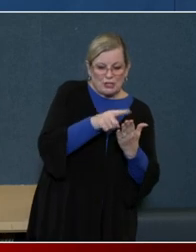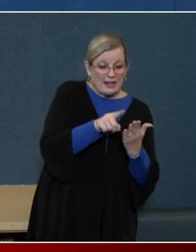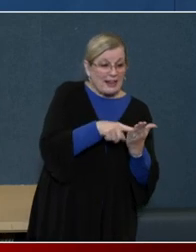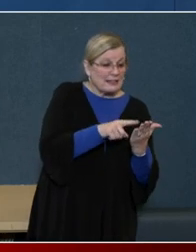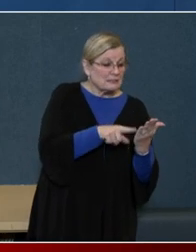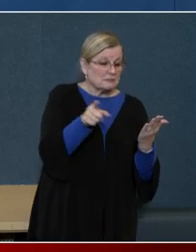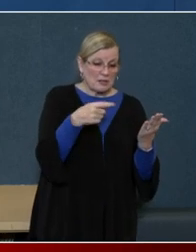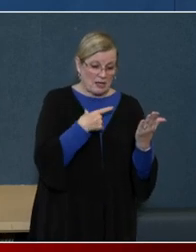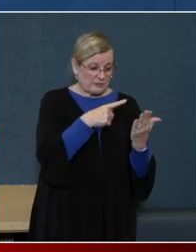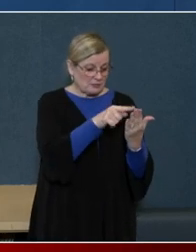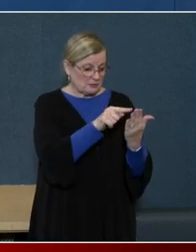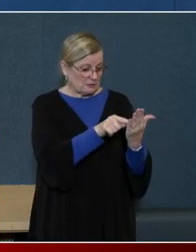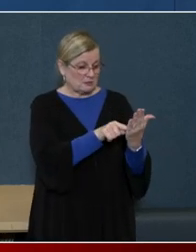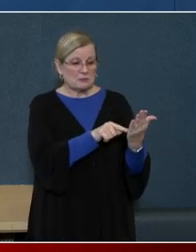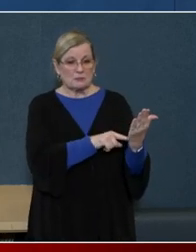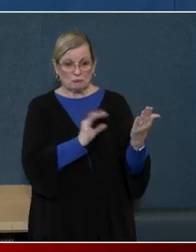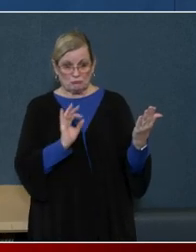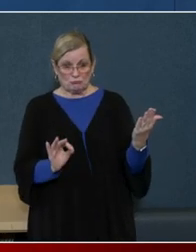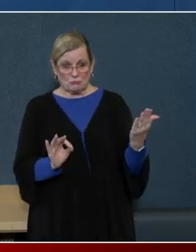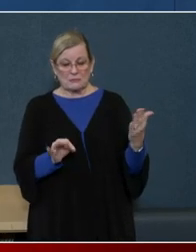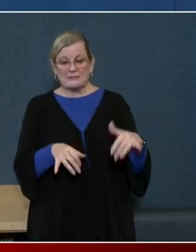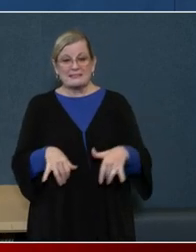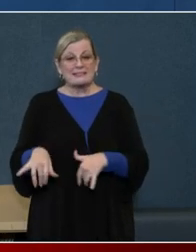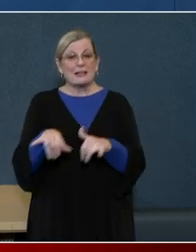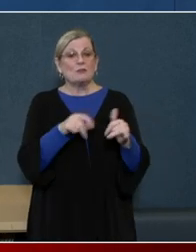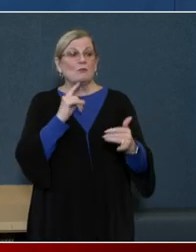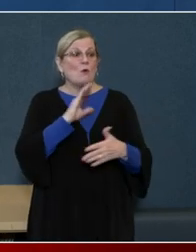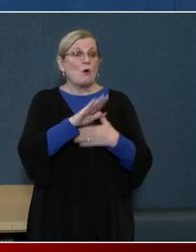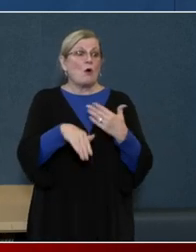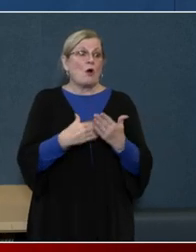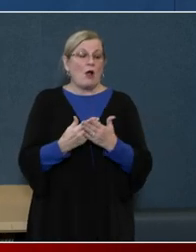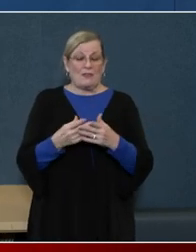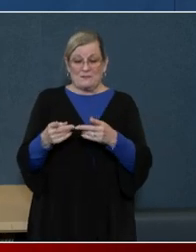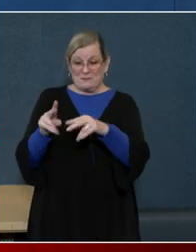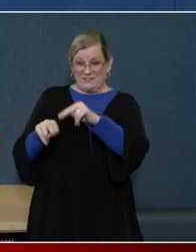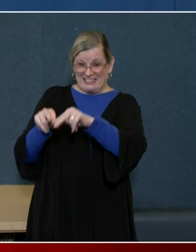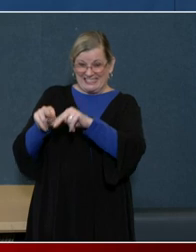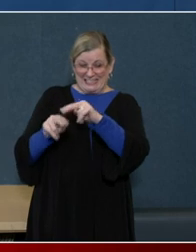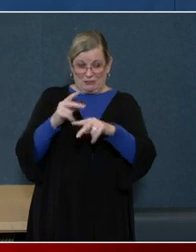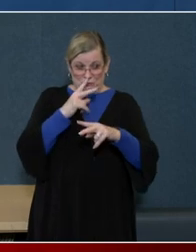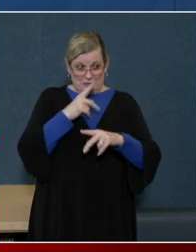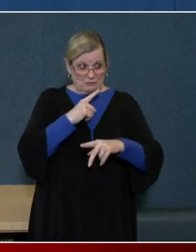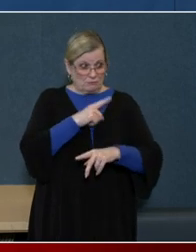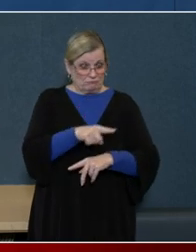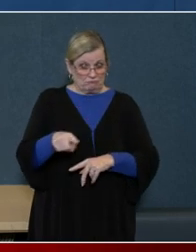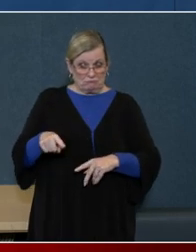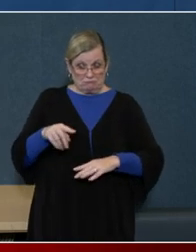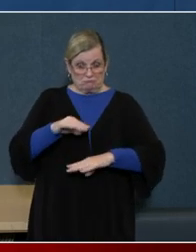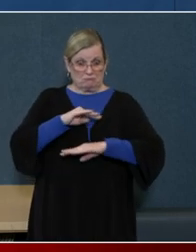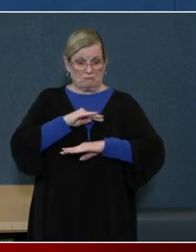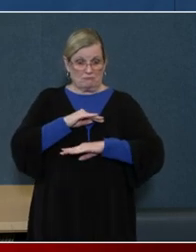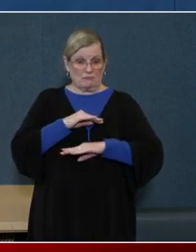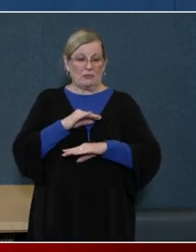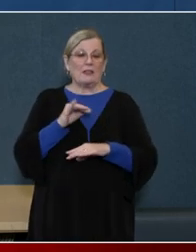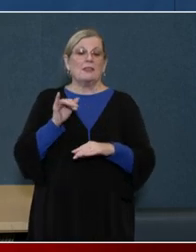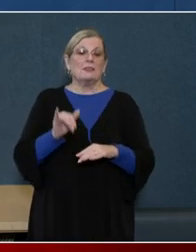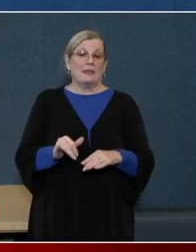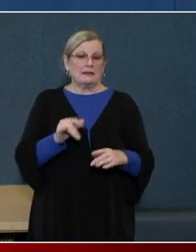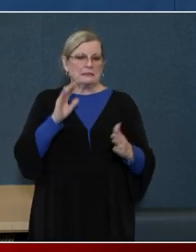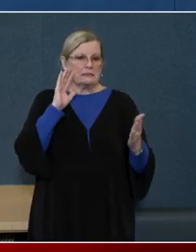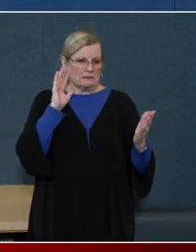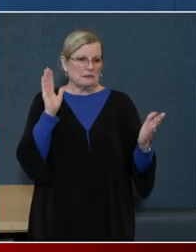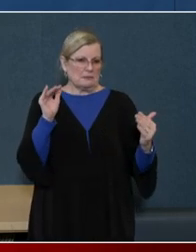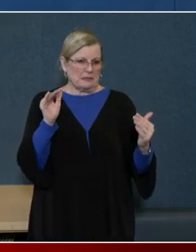expectations and standards for every facility that they must meet. And those expectations are aligned to DC Health,